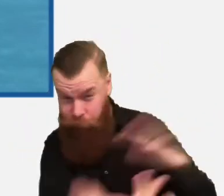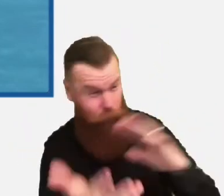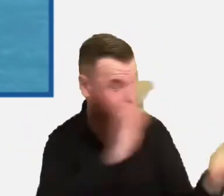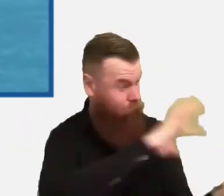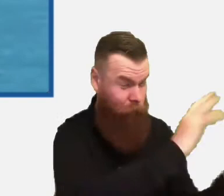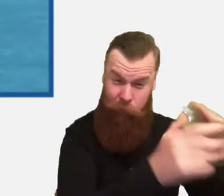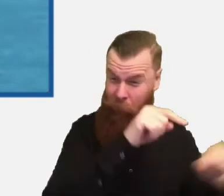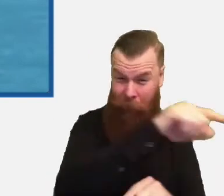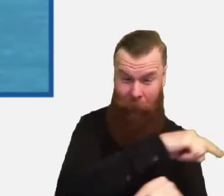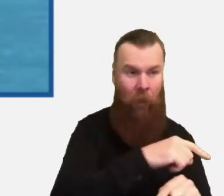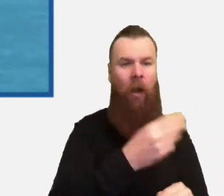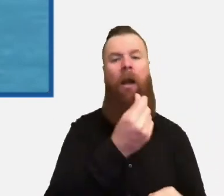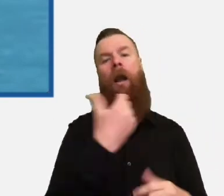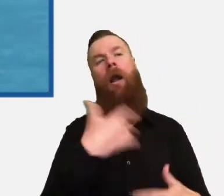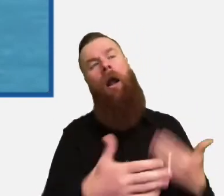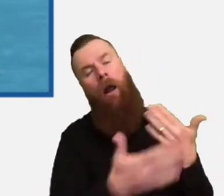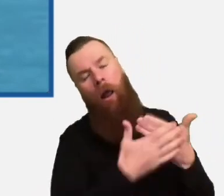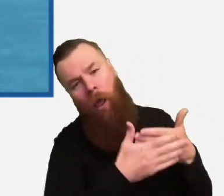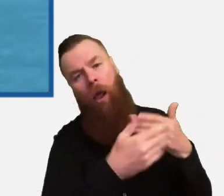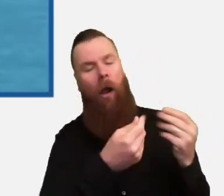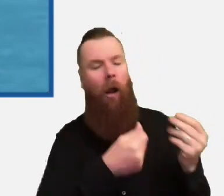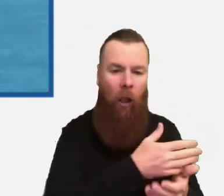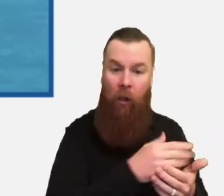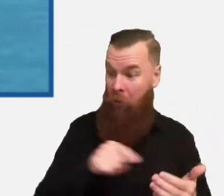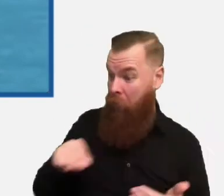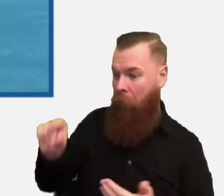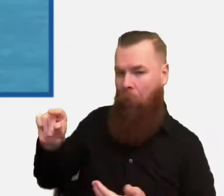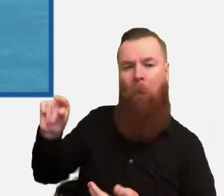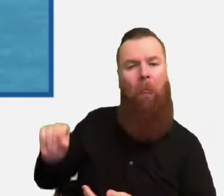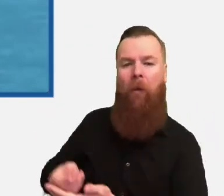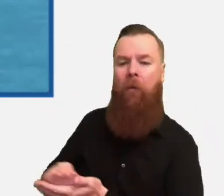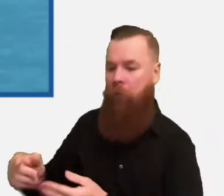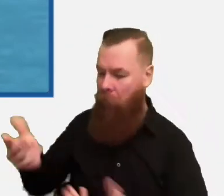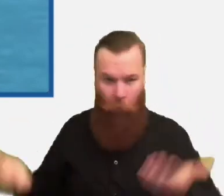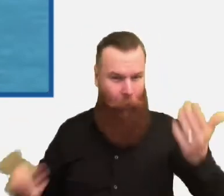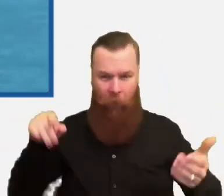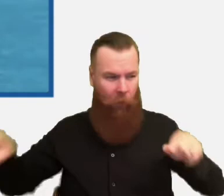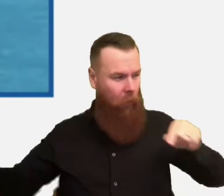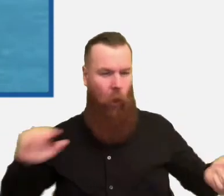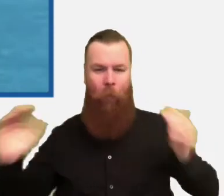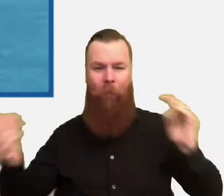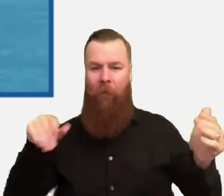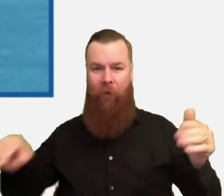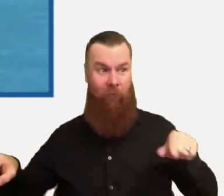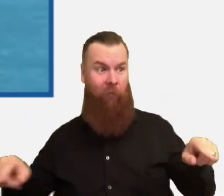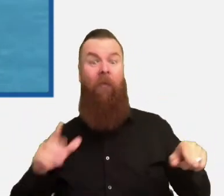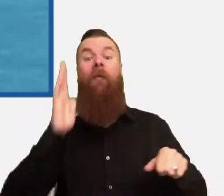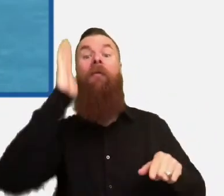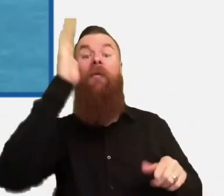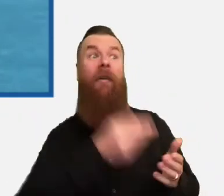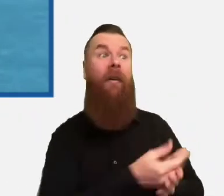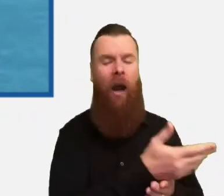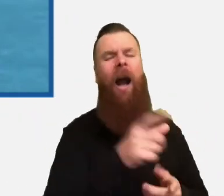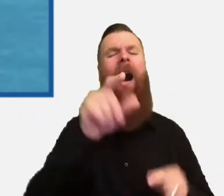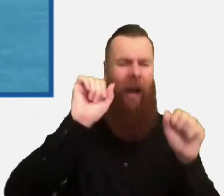seismic disruptions. So we can quantify these economic investments. Now, there